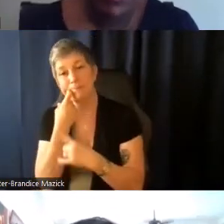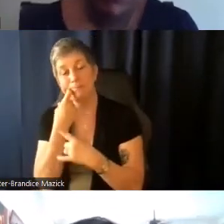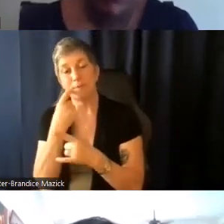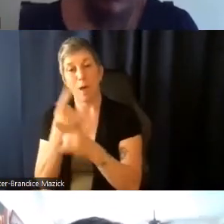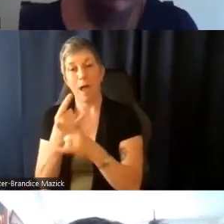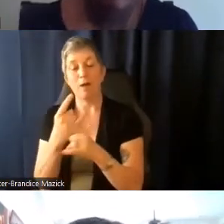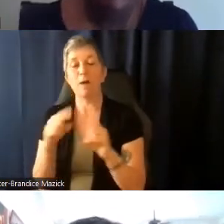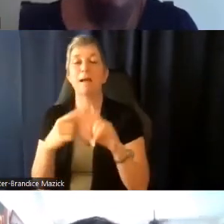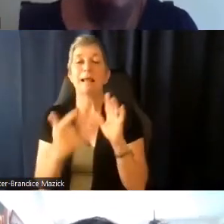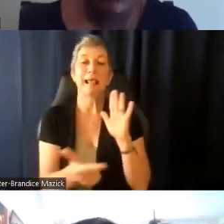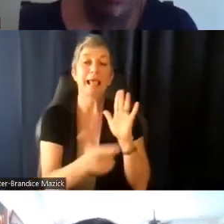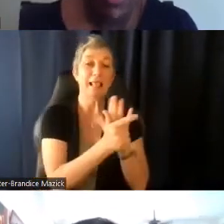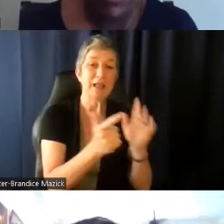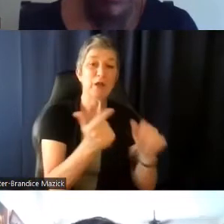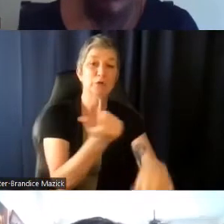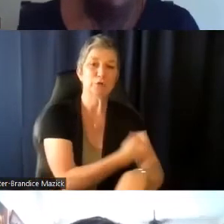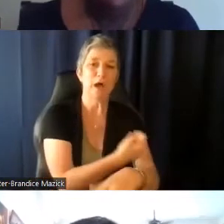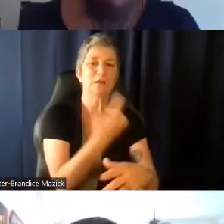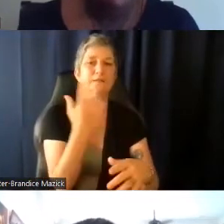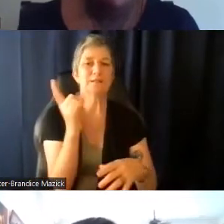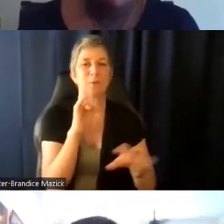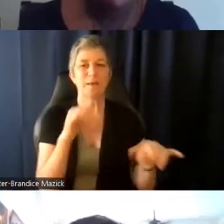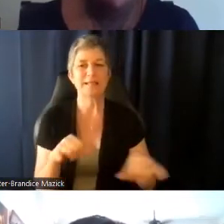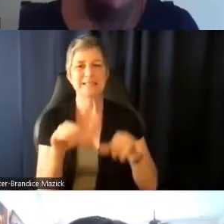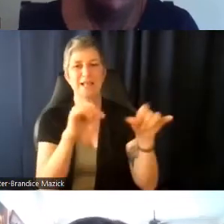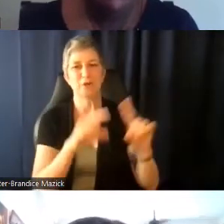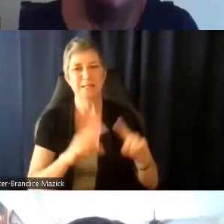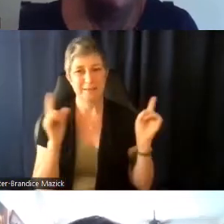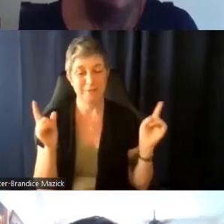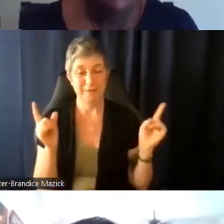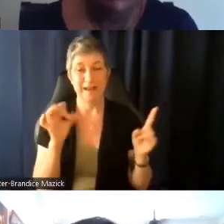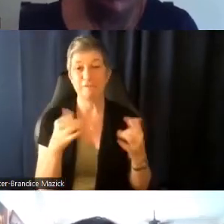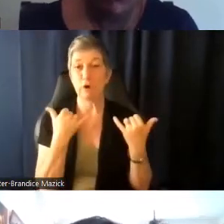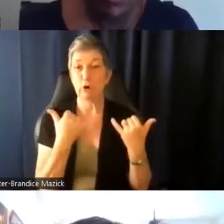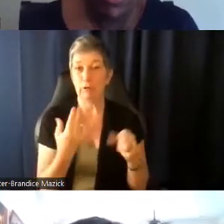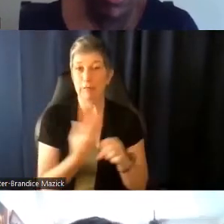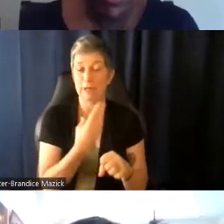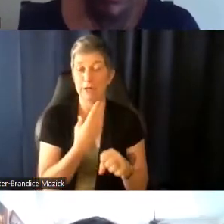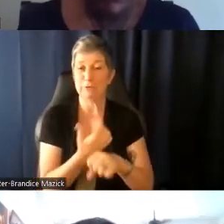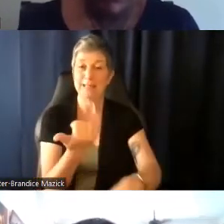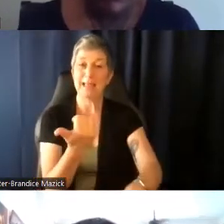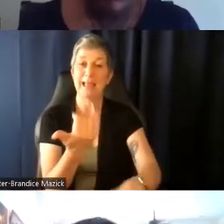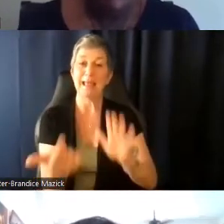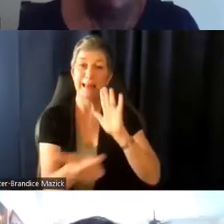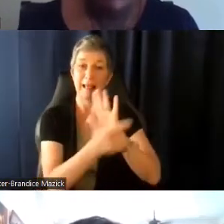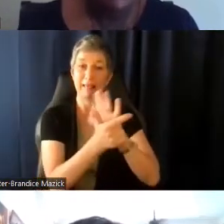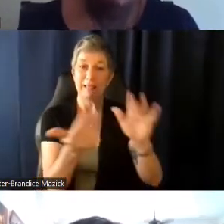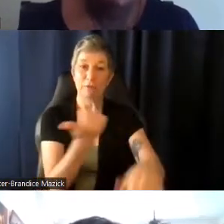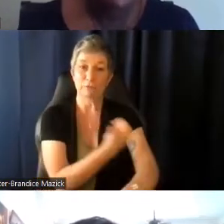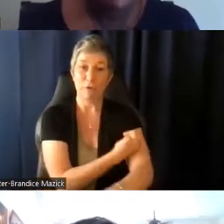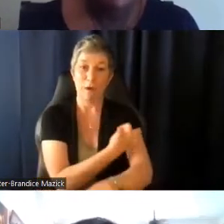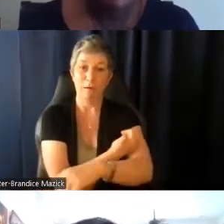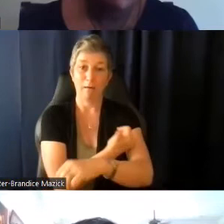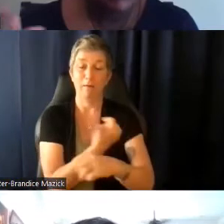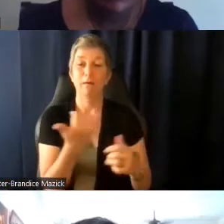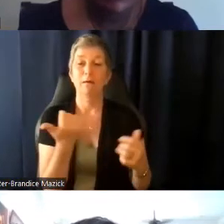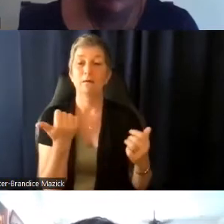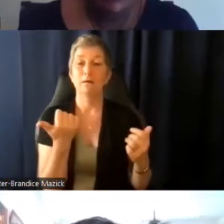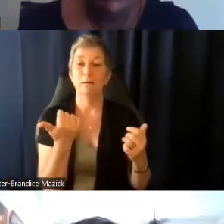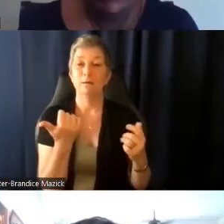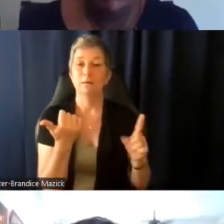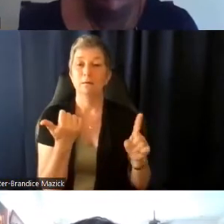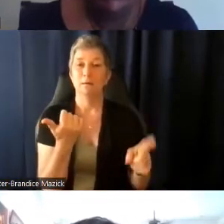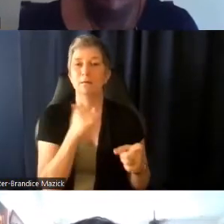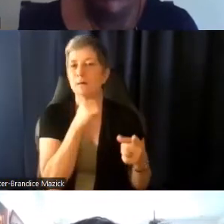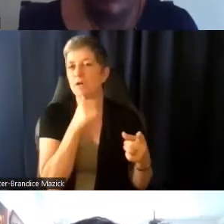illegal drugs, that's where the standard is different. So if you're currently using an illegal drug, again, you're not covered